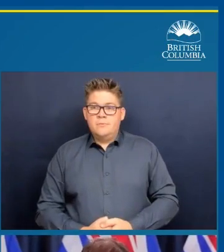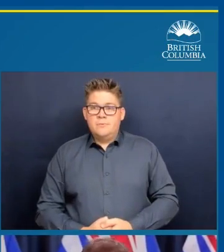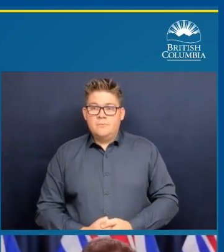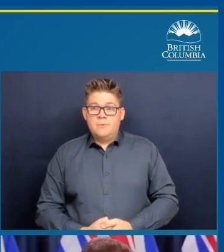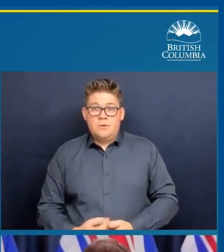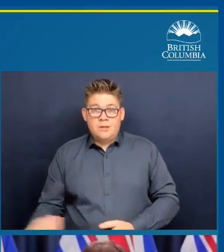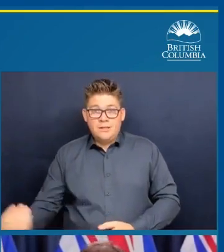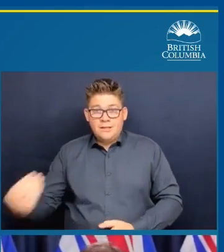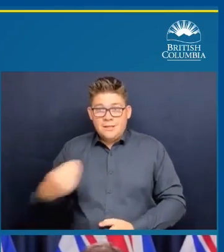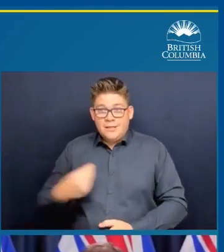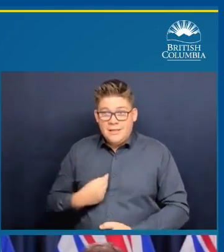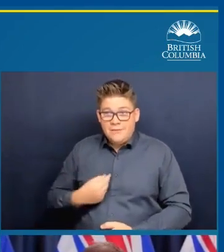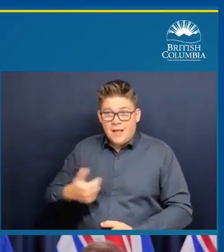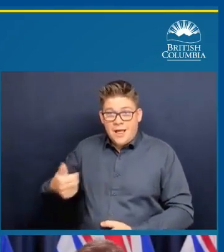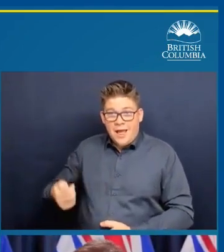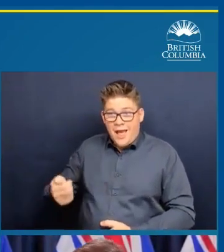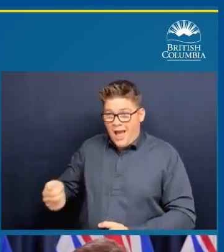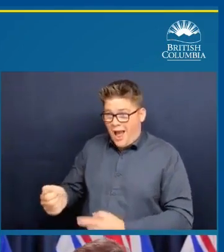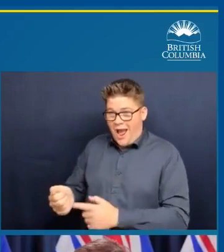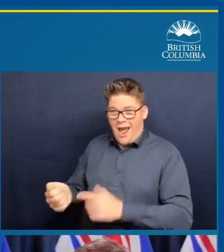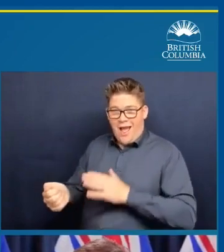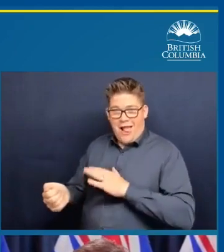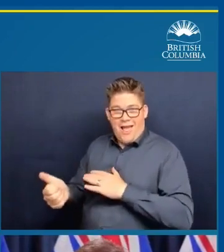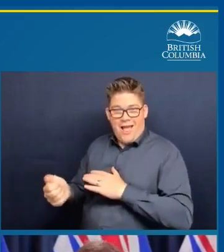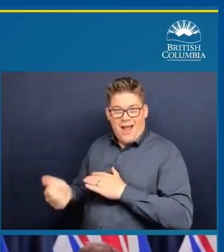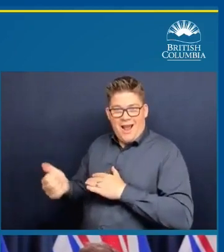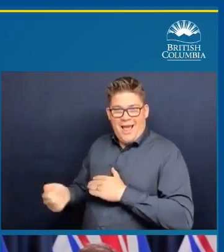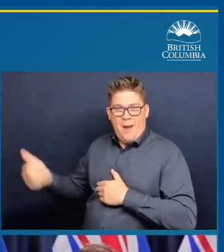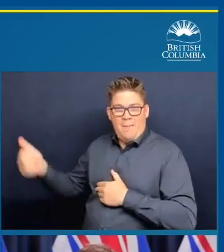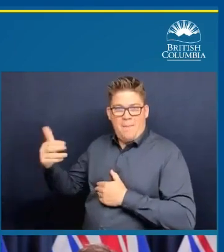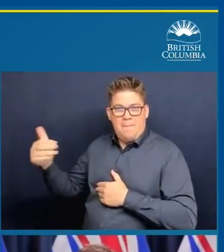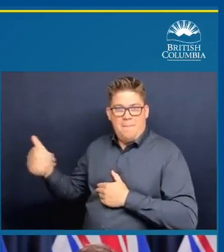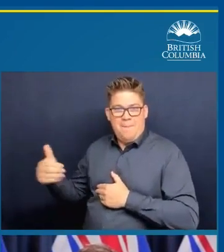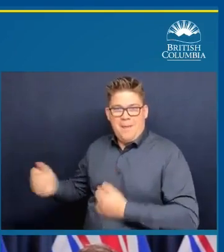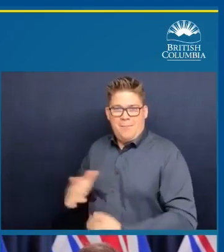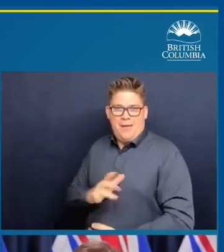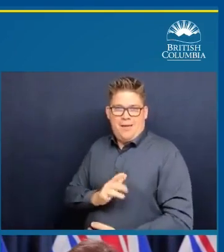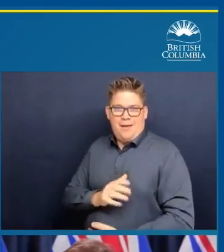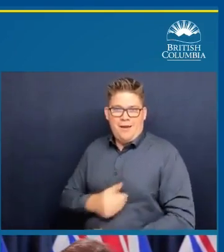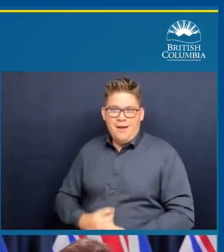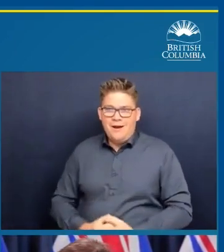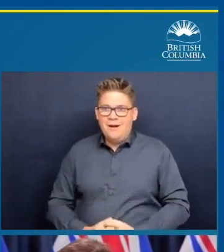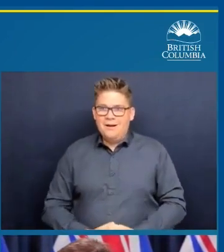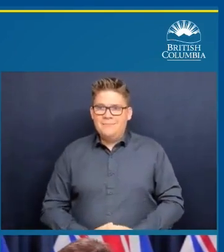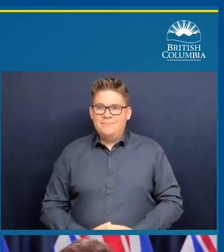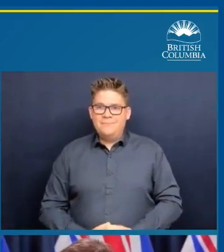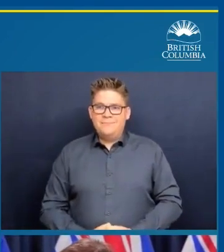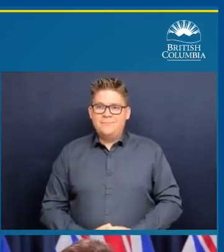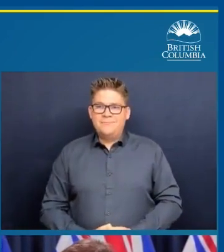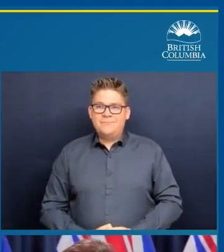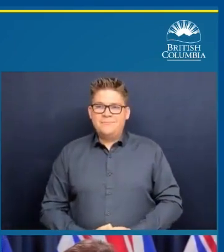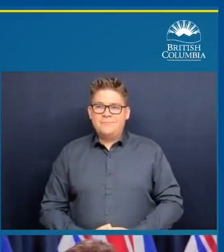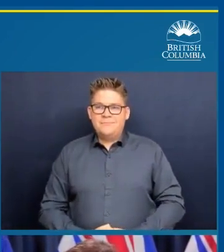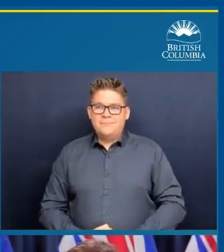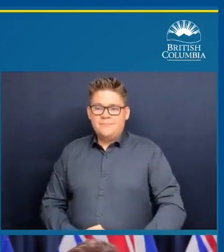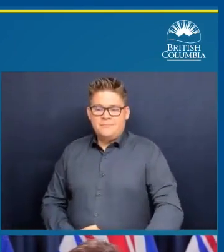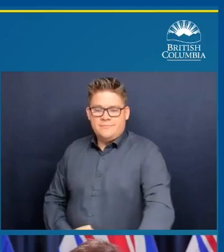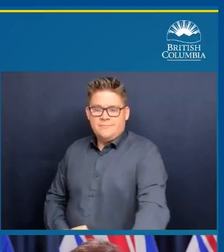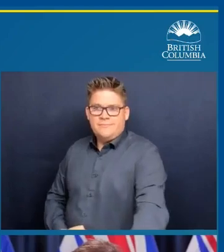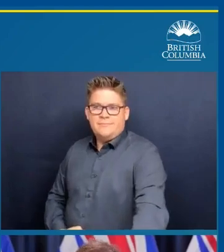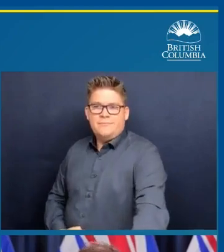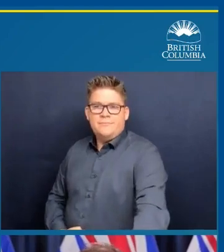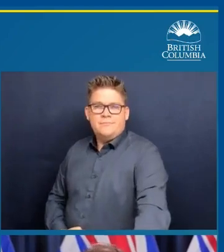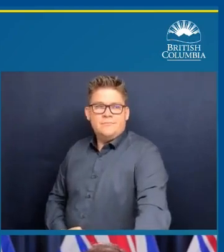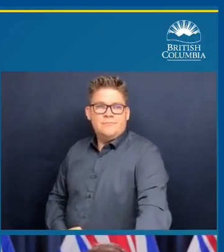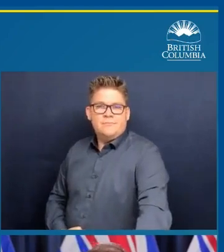So, thank you, Dr. Henry. Just going to go on with a presentation with respect to current hospitalization